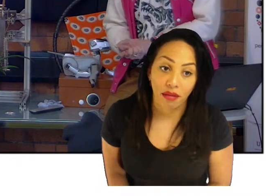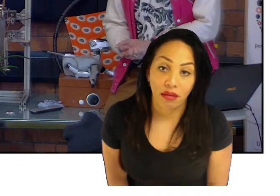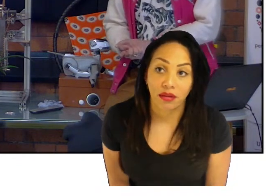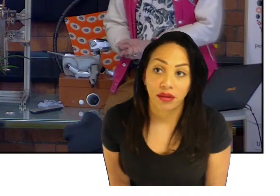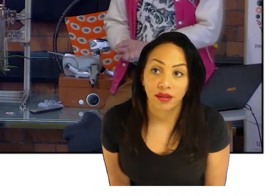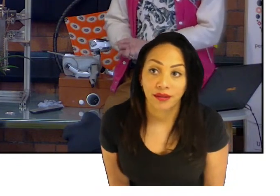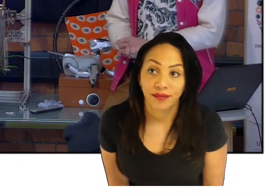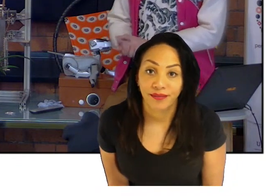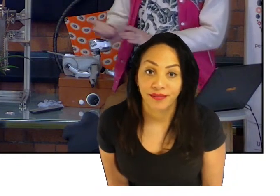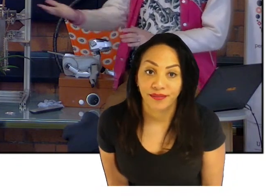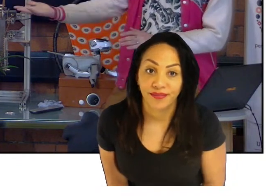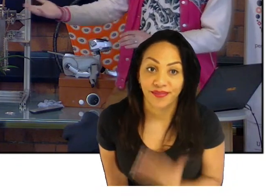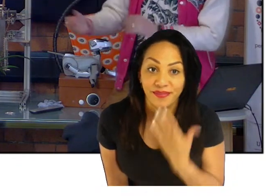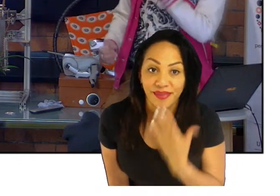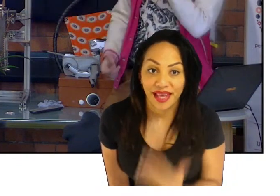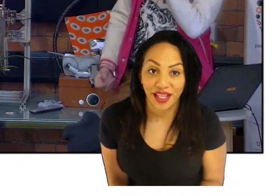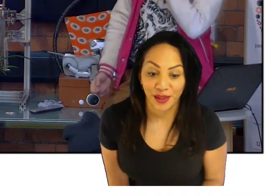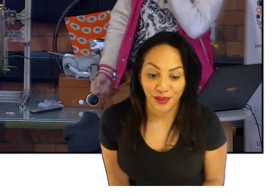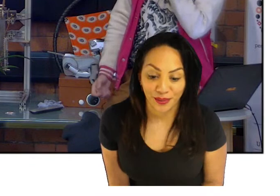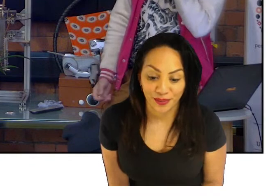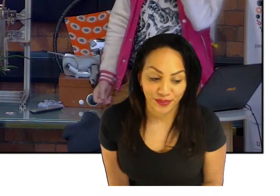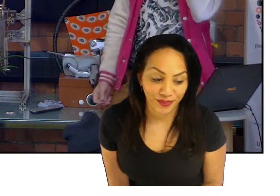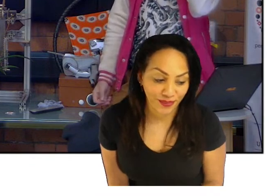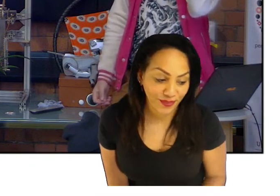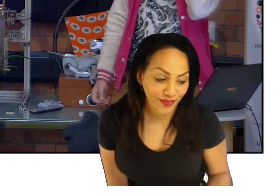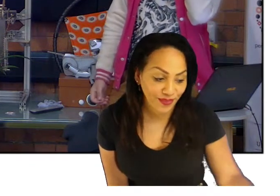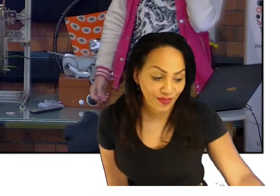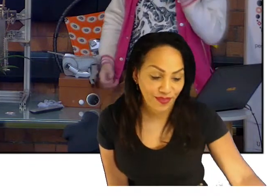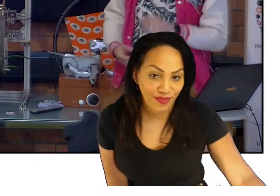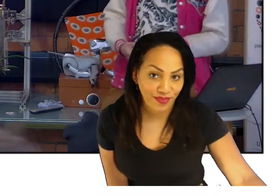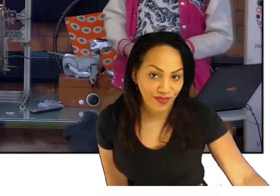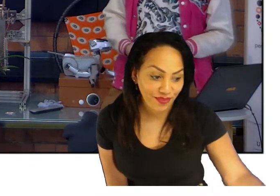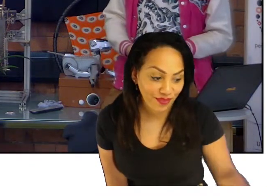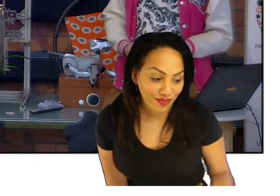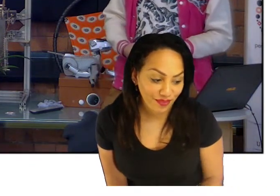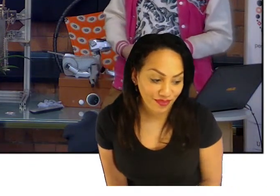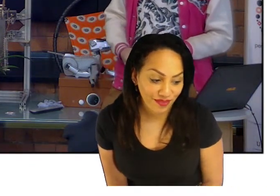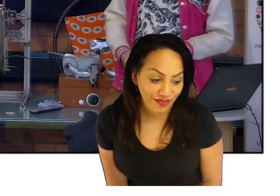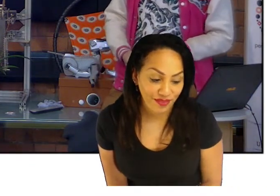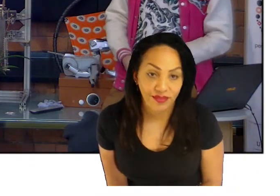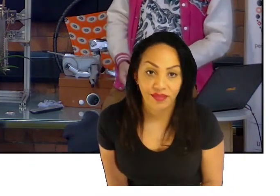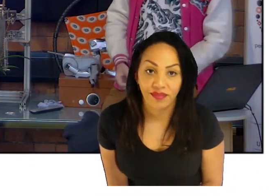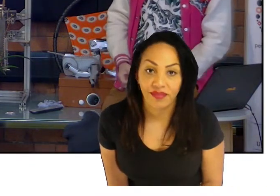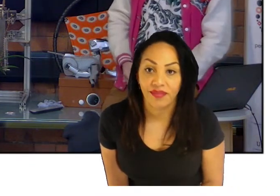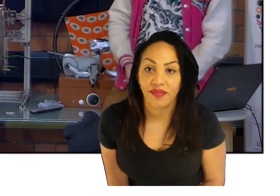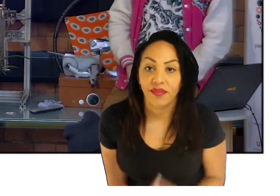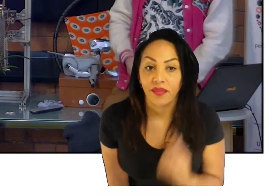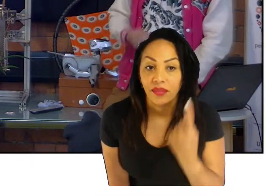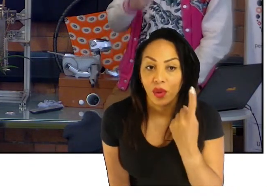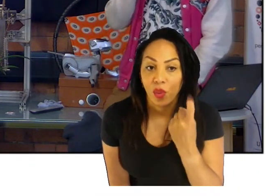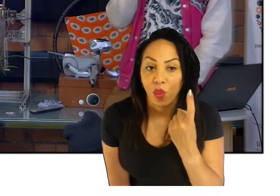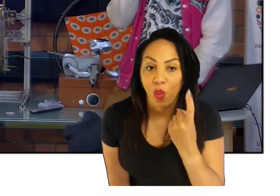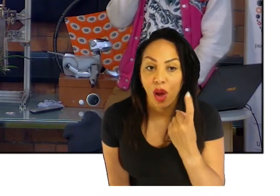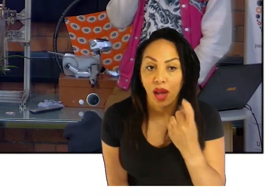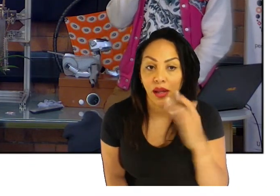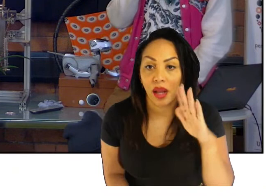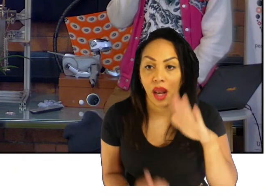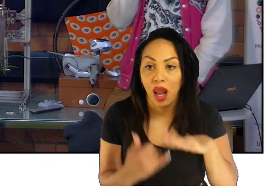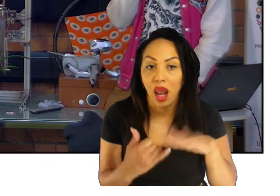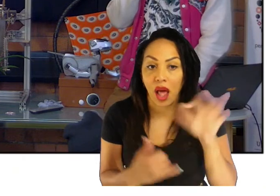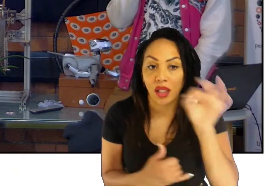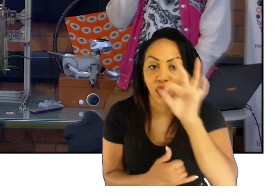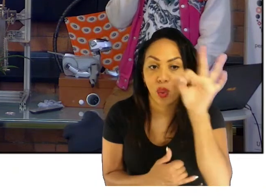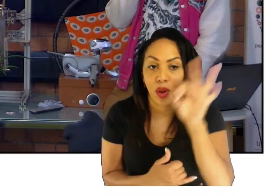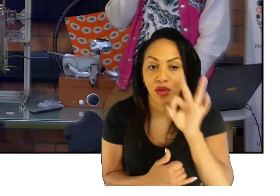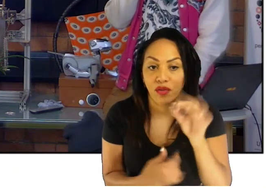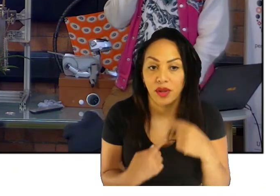Thank you. But Brilliant. Well, we'll wrap up with one final question from me, which is, what are you going to do with